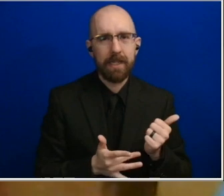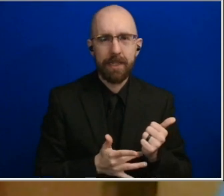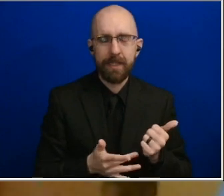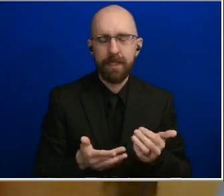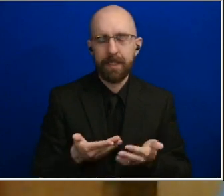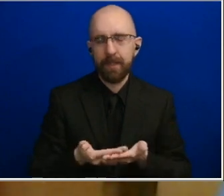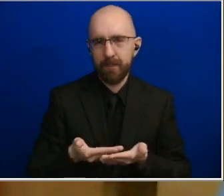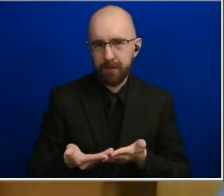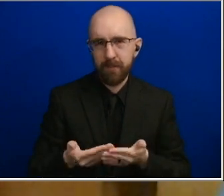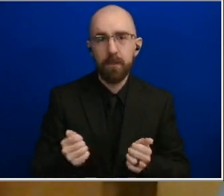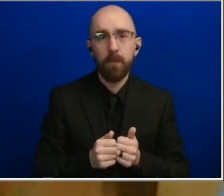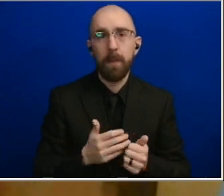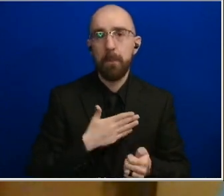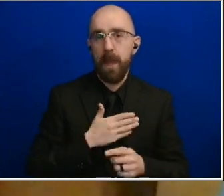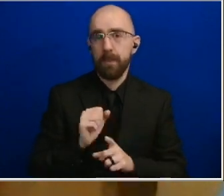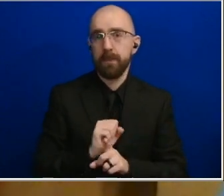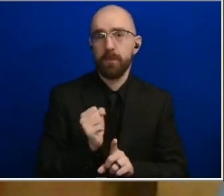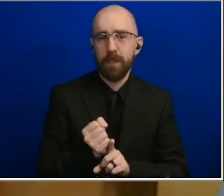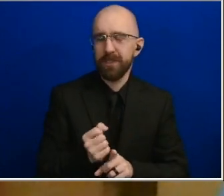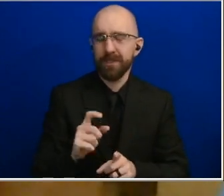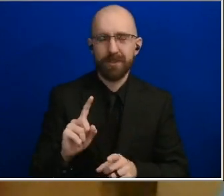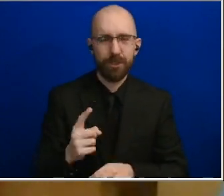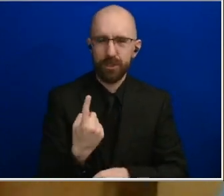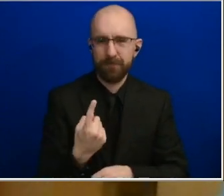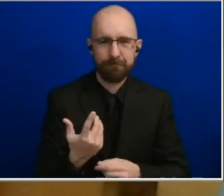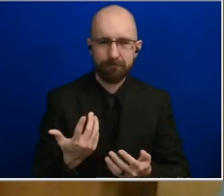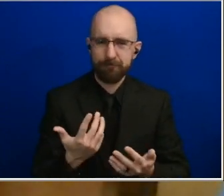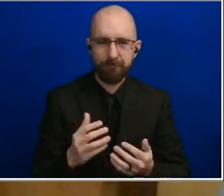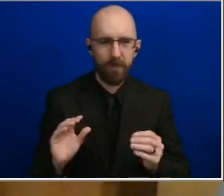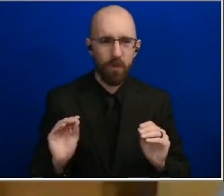my situation, there was just no